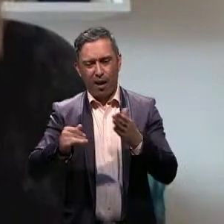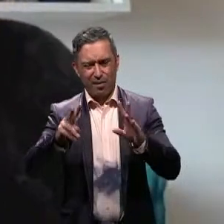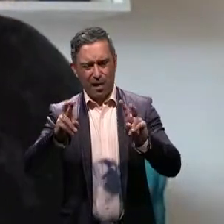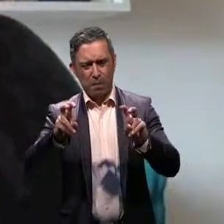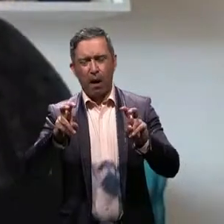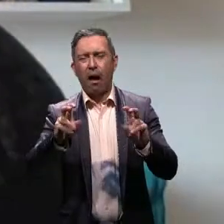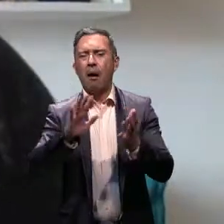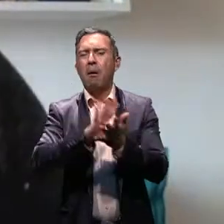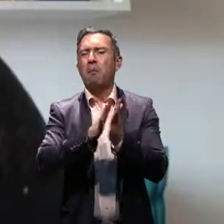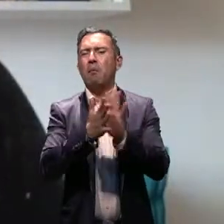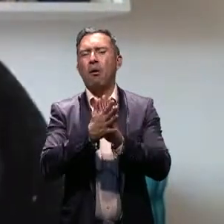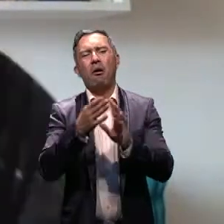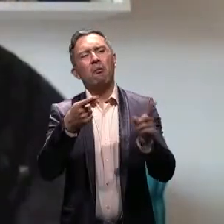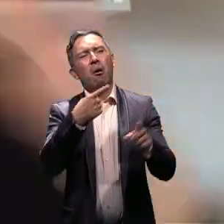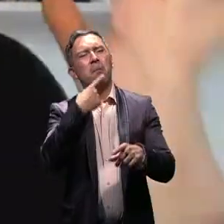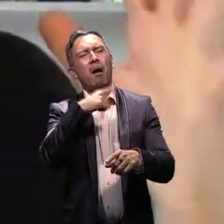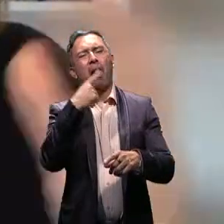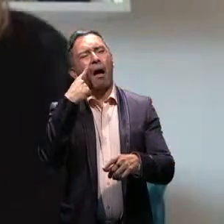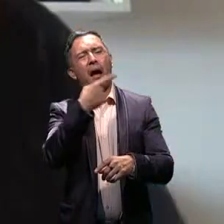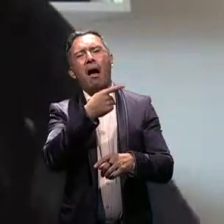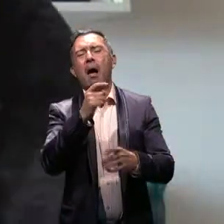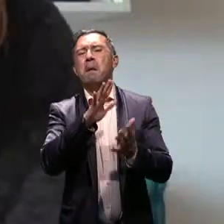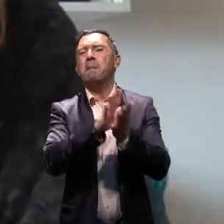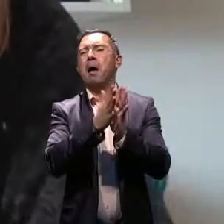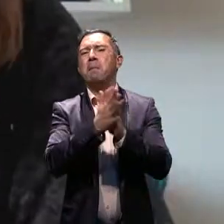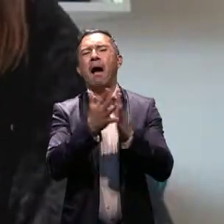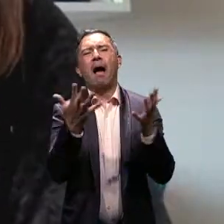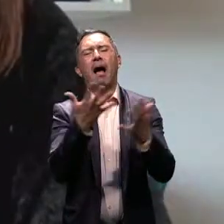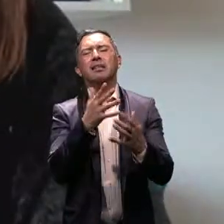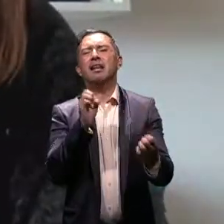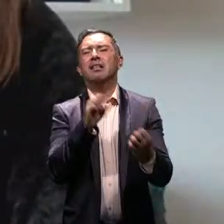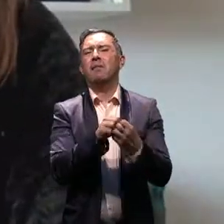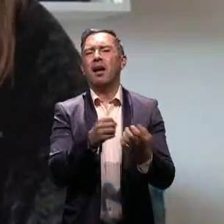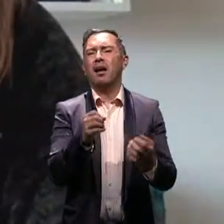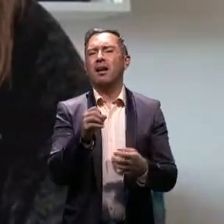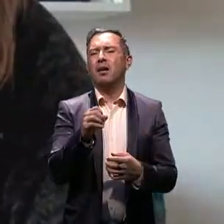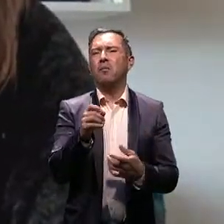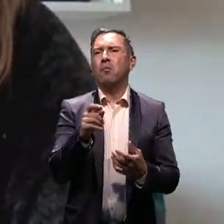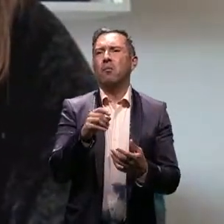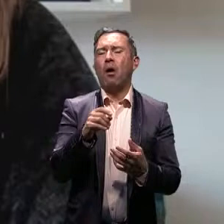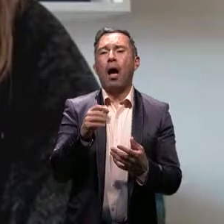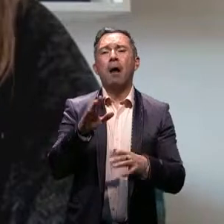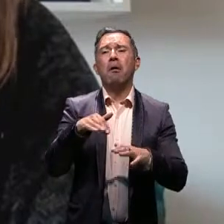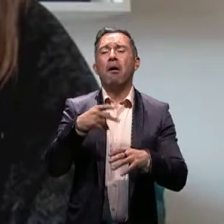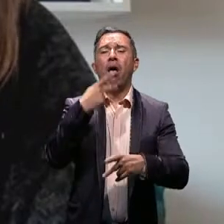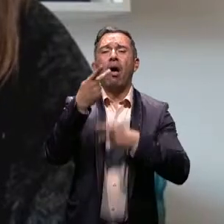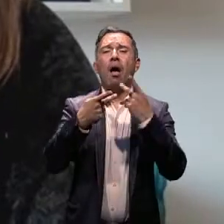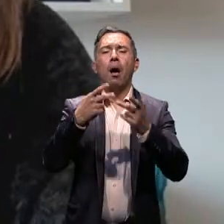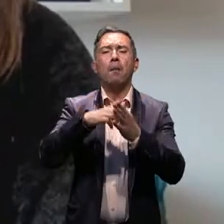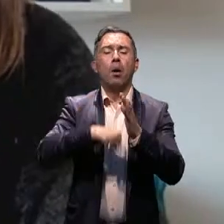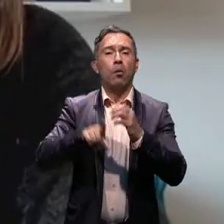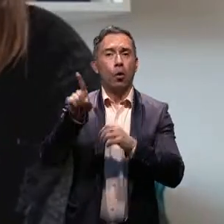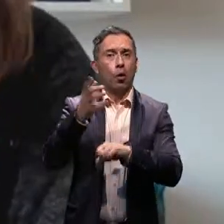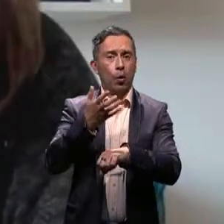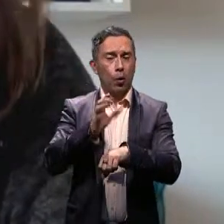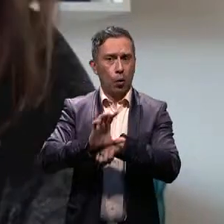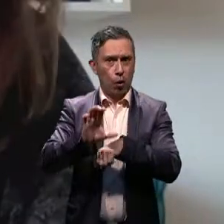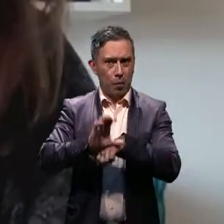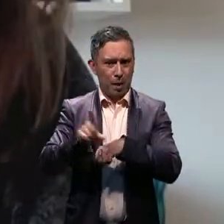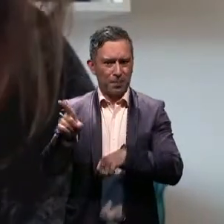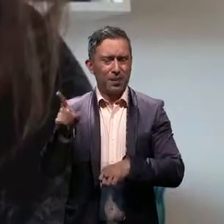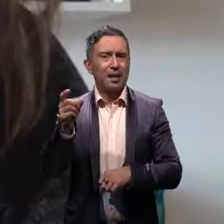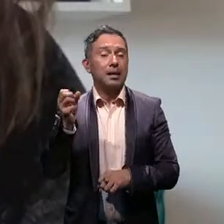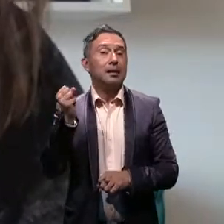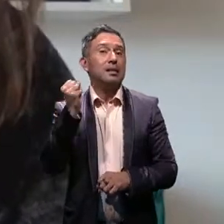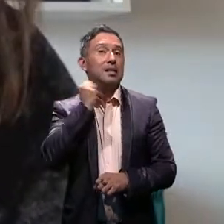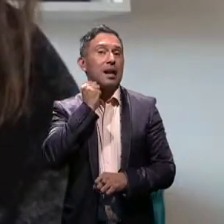fraud becomes something that people use in a light way. I will share an example. In Colombia,